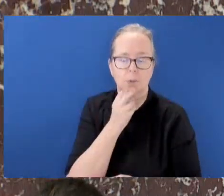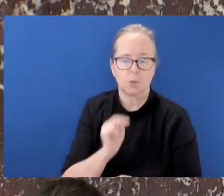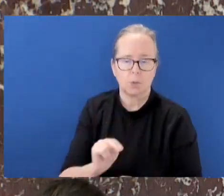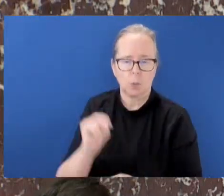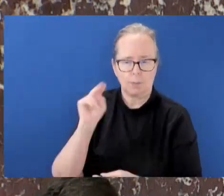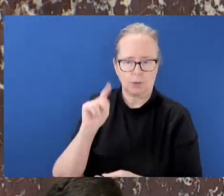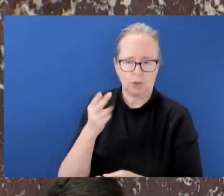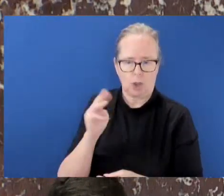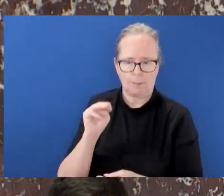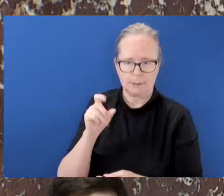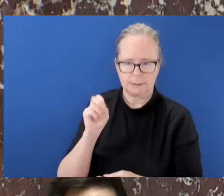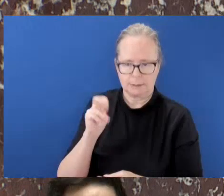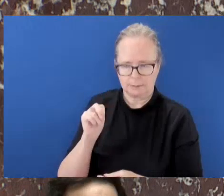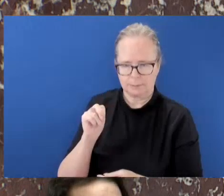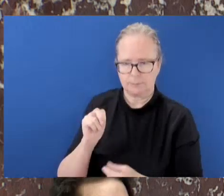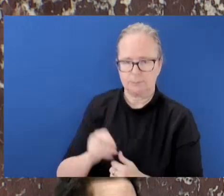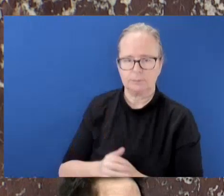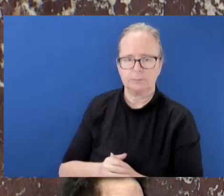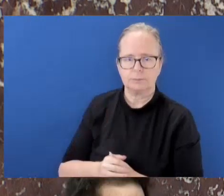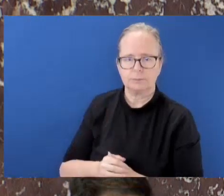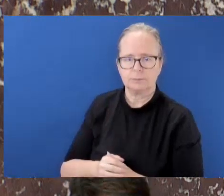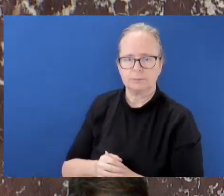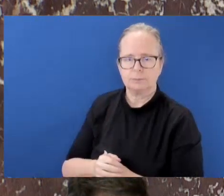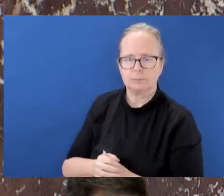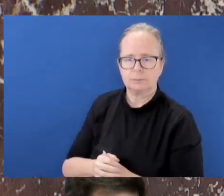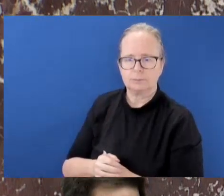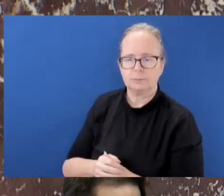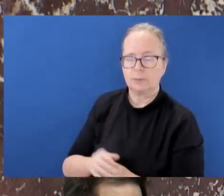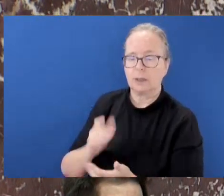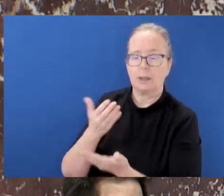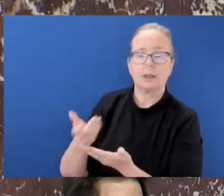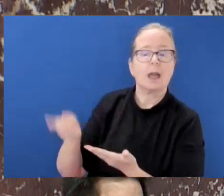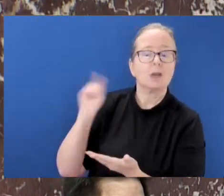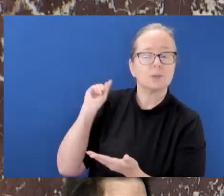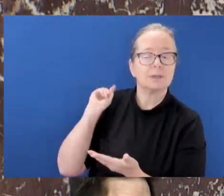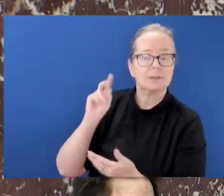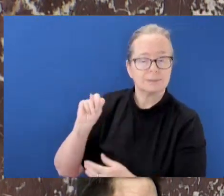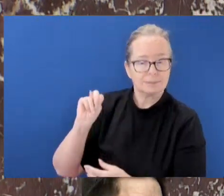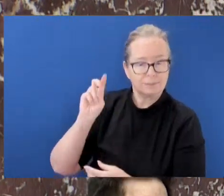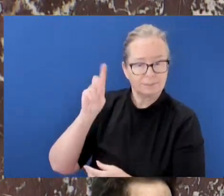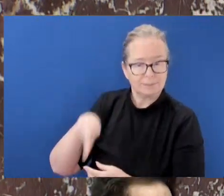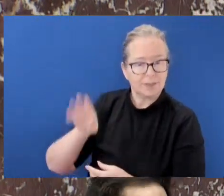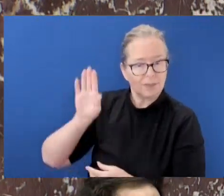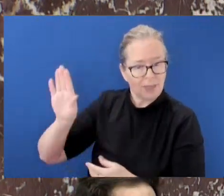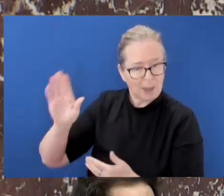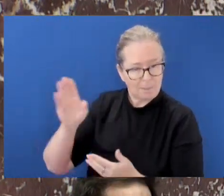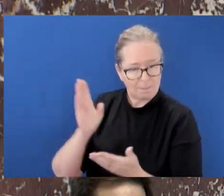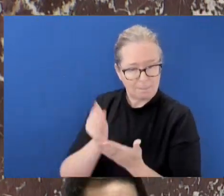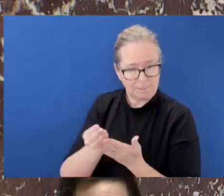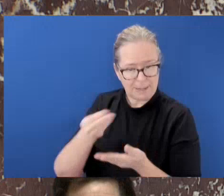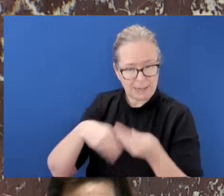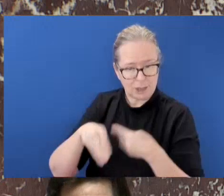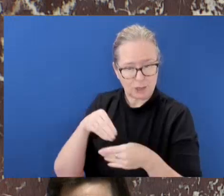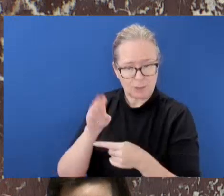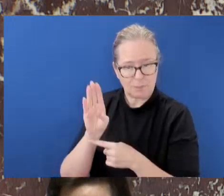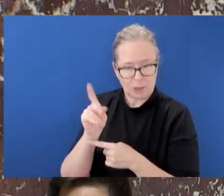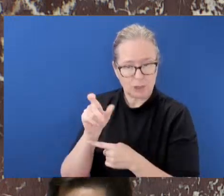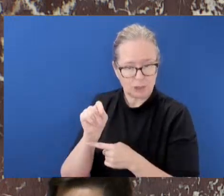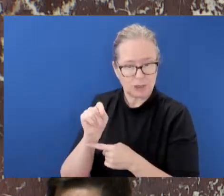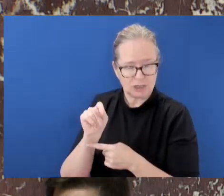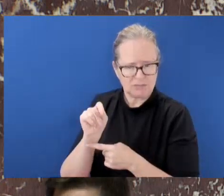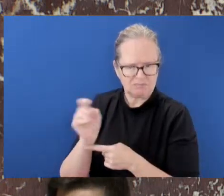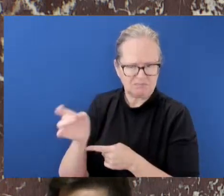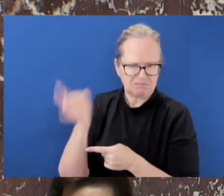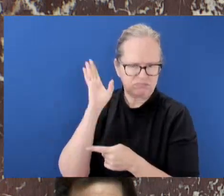the biggest financial black hole ever in the history of the province of British Columbia. In fact, one pundit called it an